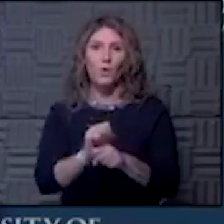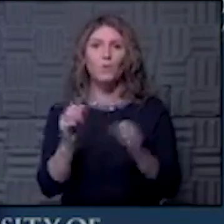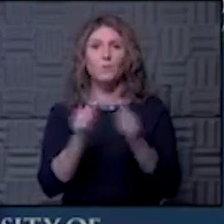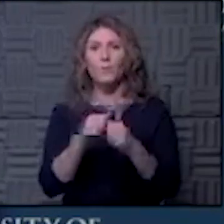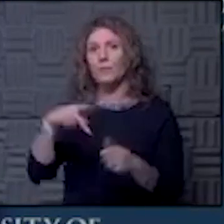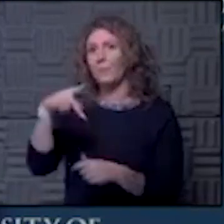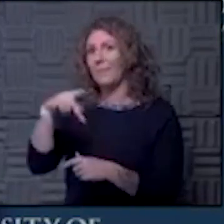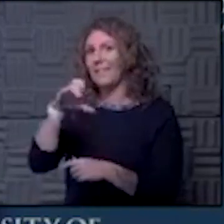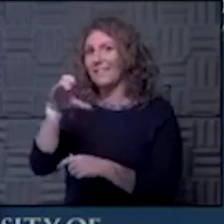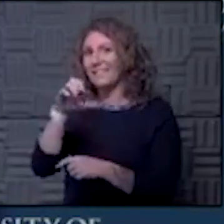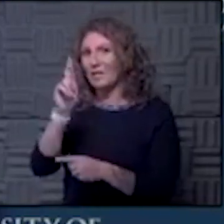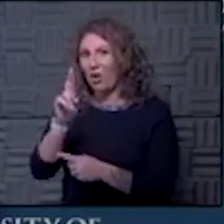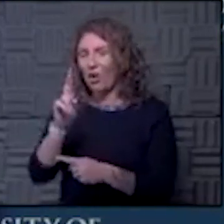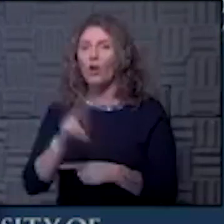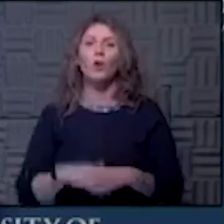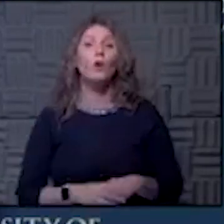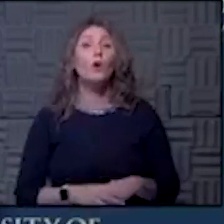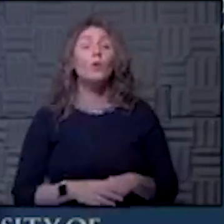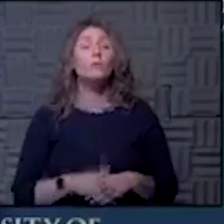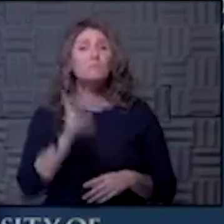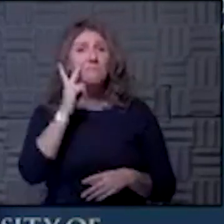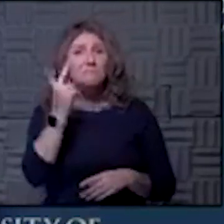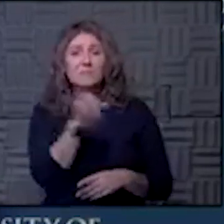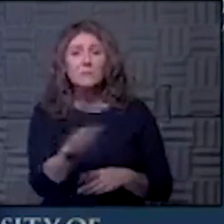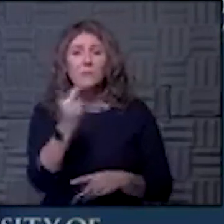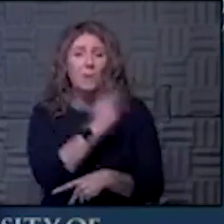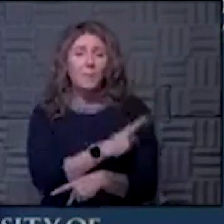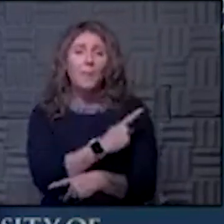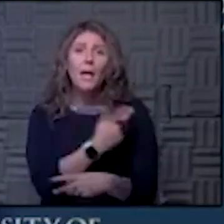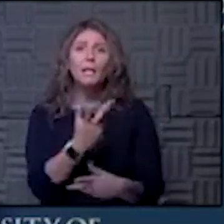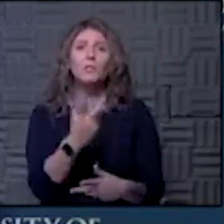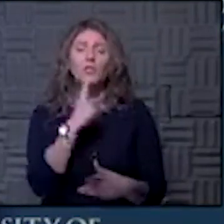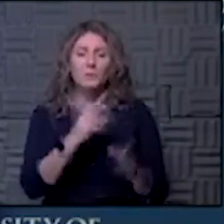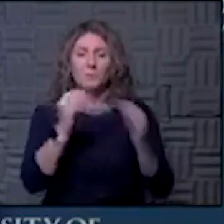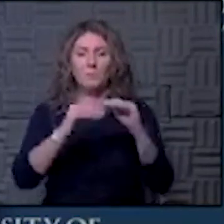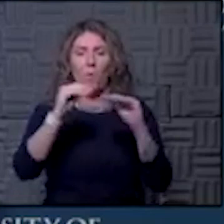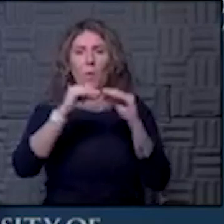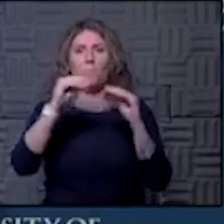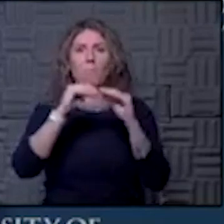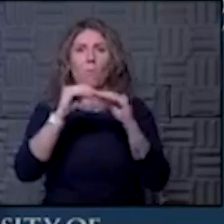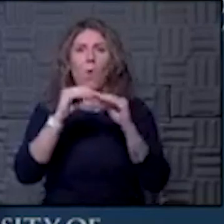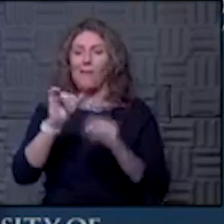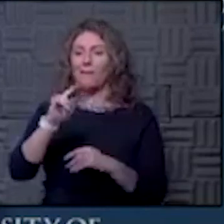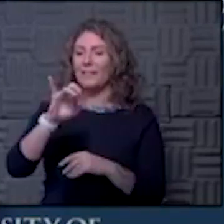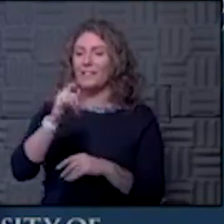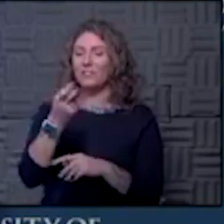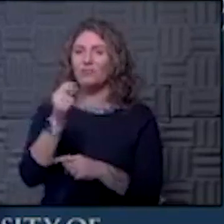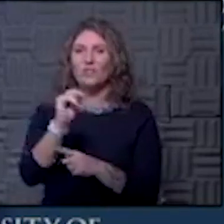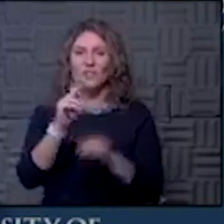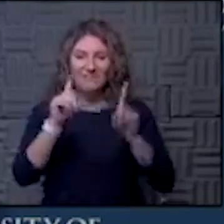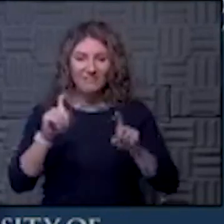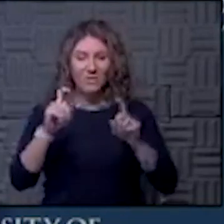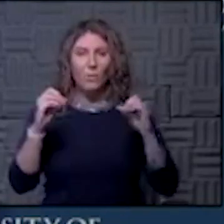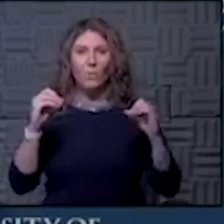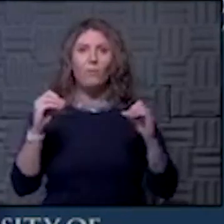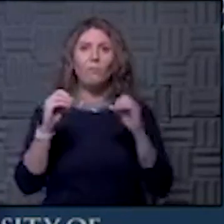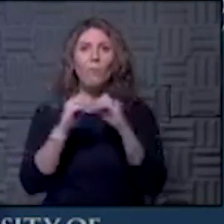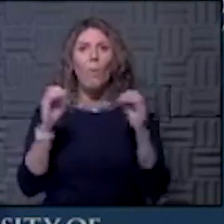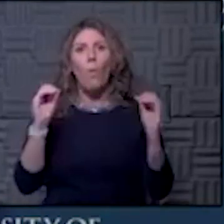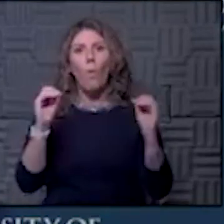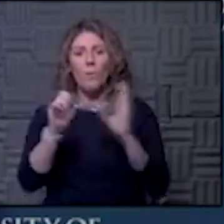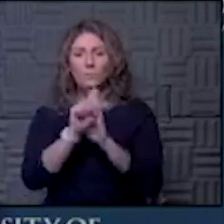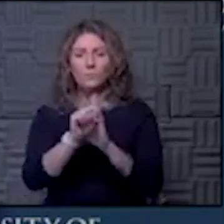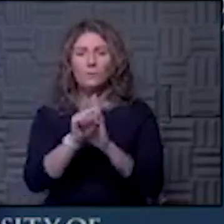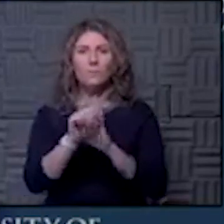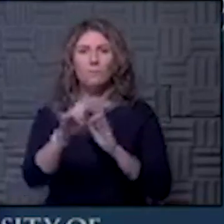a PCR. We've seen some patients as more and more antigen testing is performed in those asymptomatic groups where